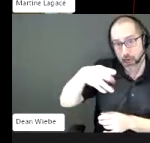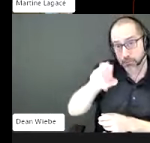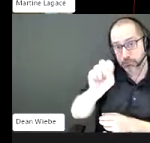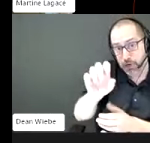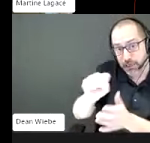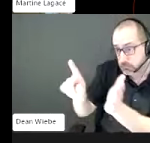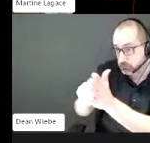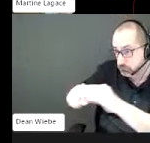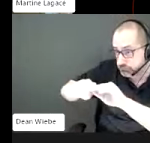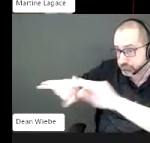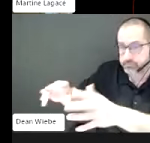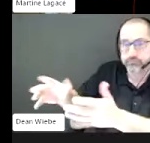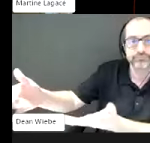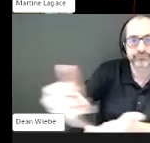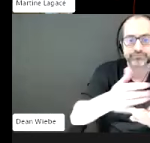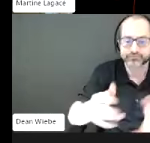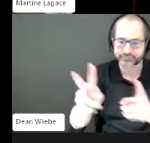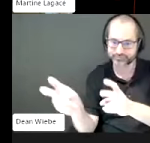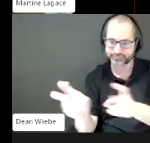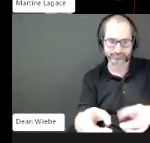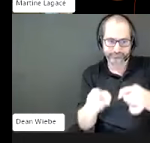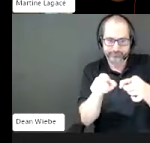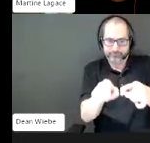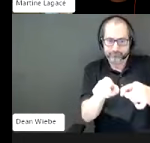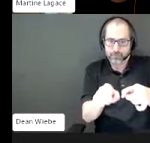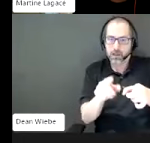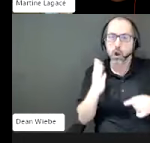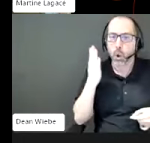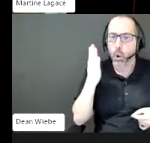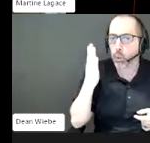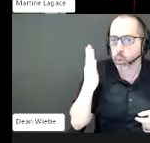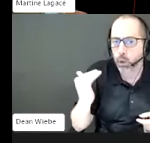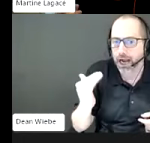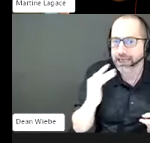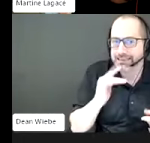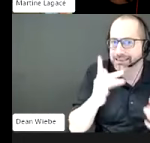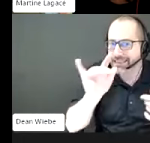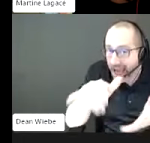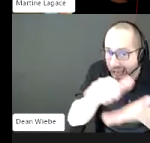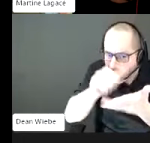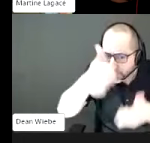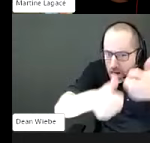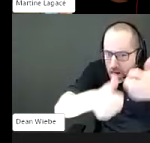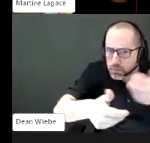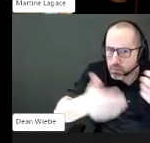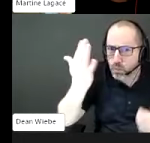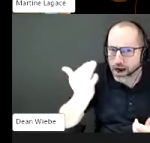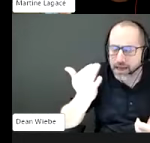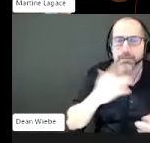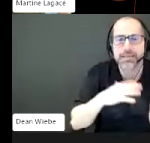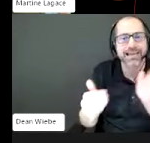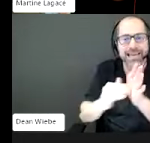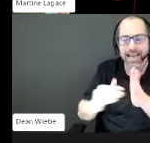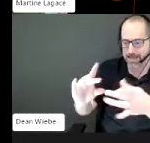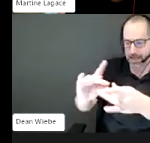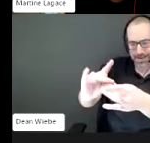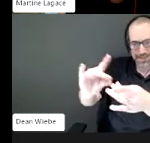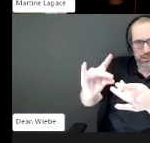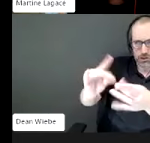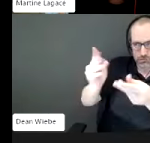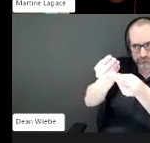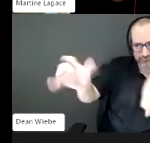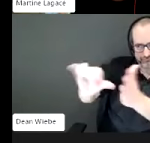a problem? Why is this ageism per se? Because it kind of conveys the message once again that aging